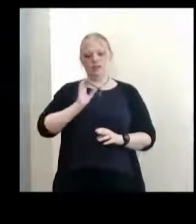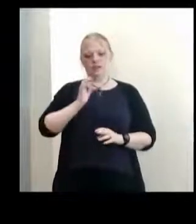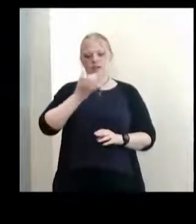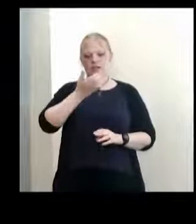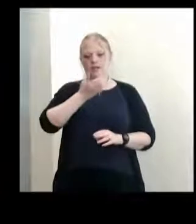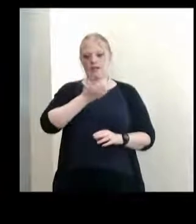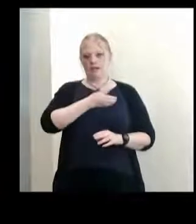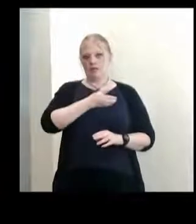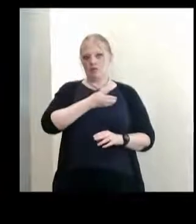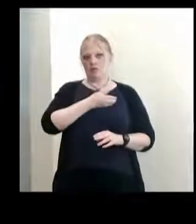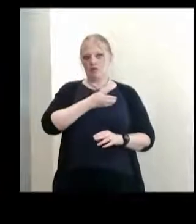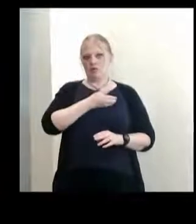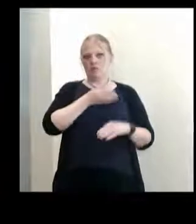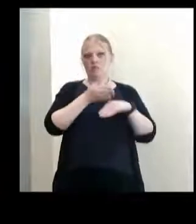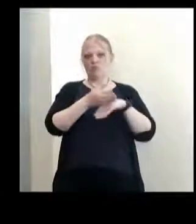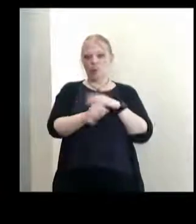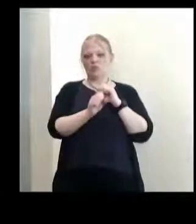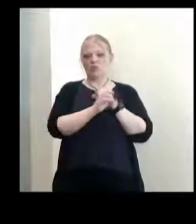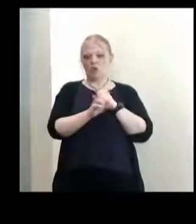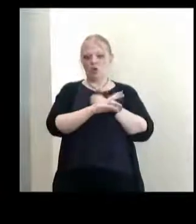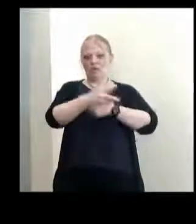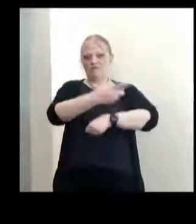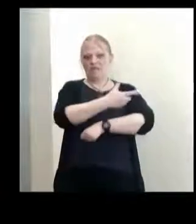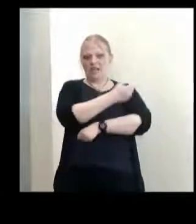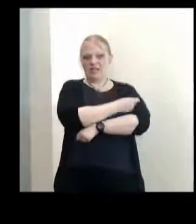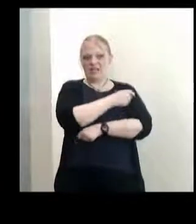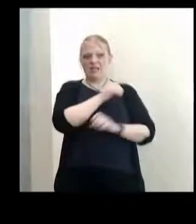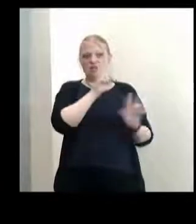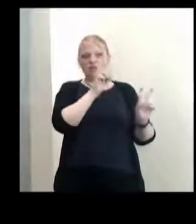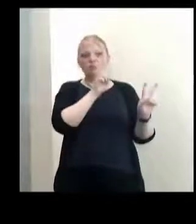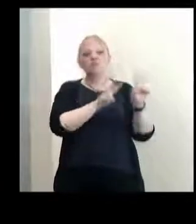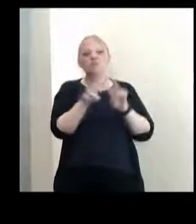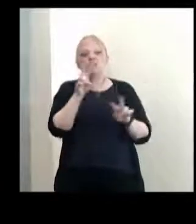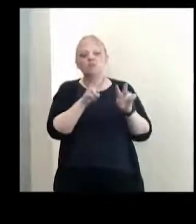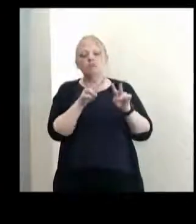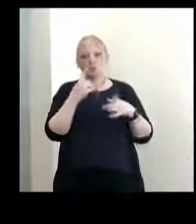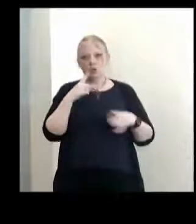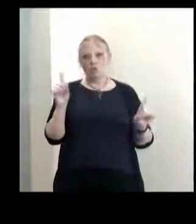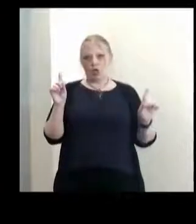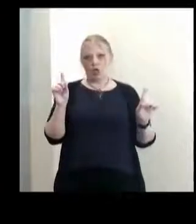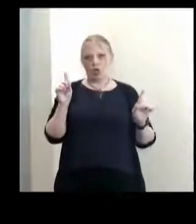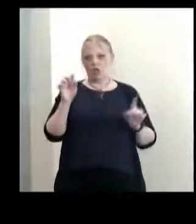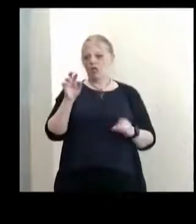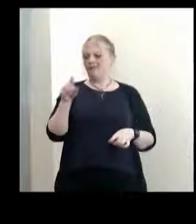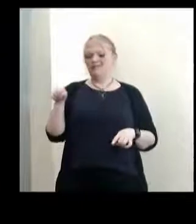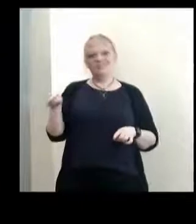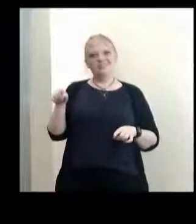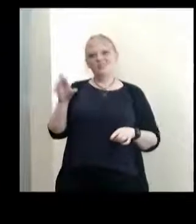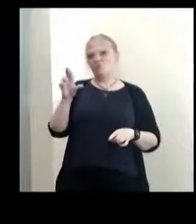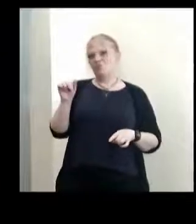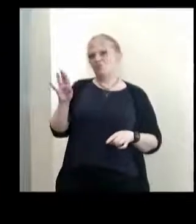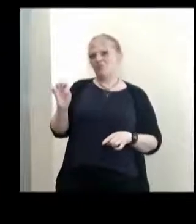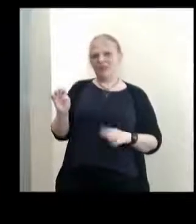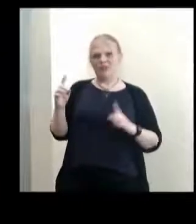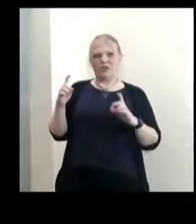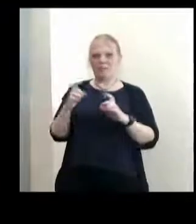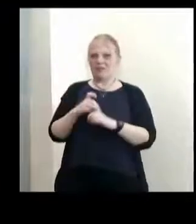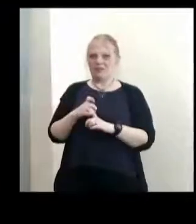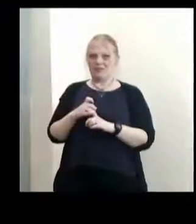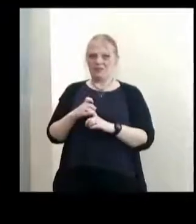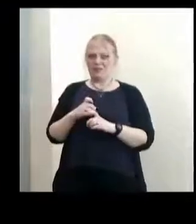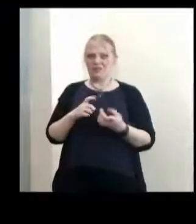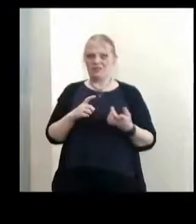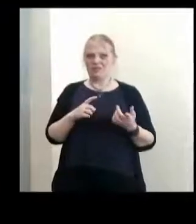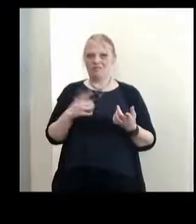post-marketing vaccine surveillance is working. So this is a rare complication. It's so rare that we would not find